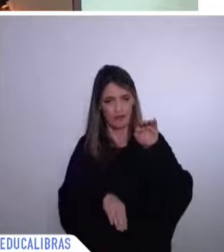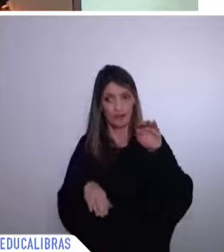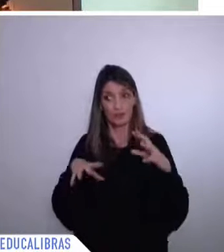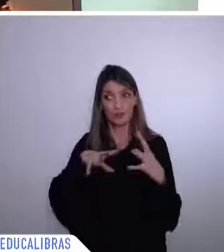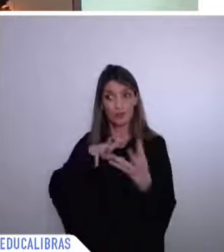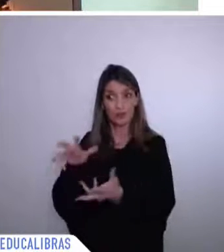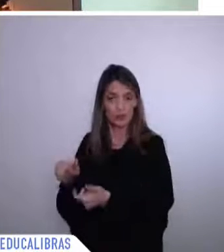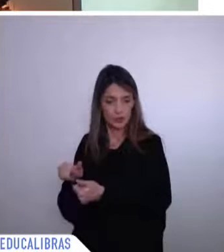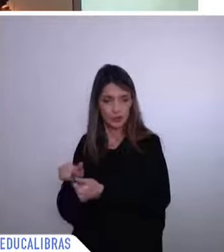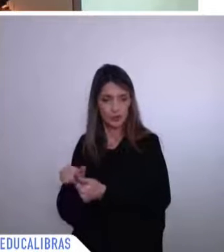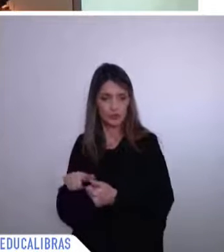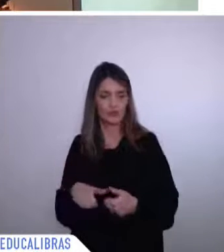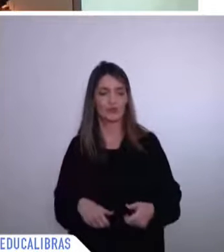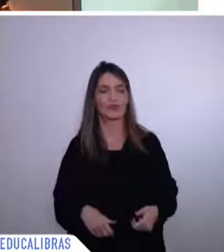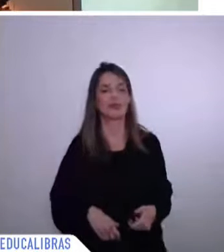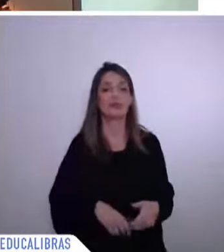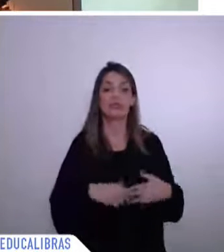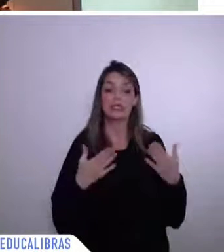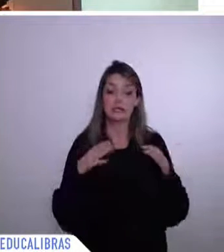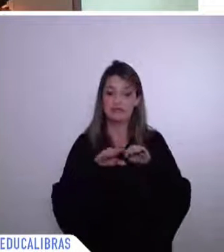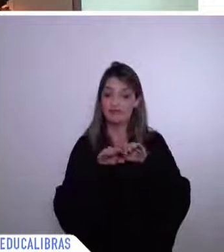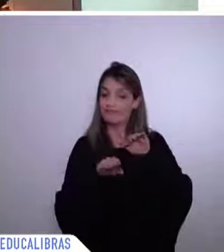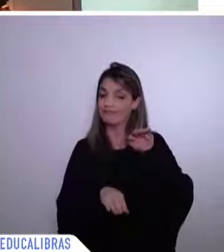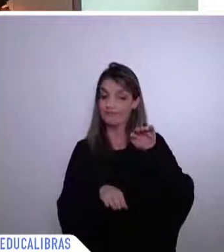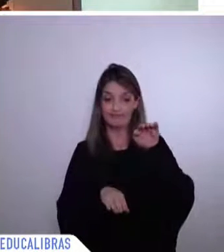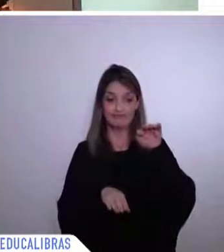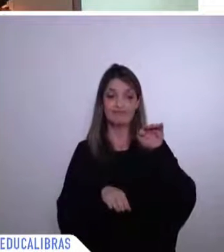unequal country.